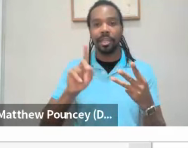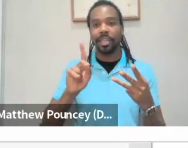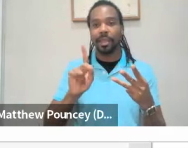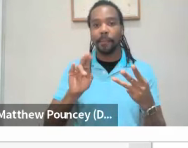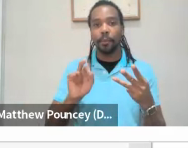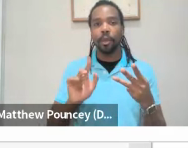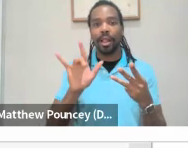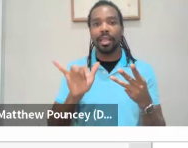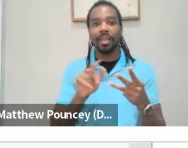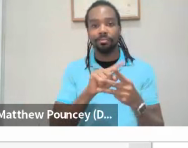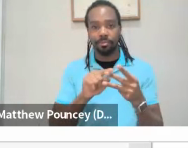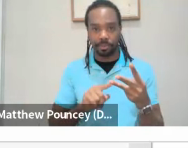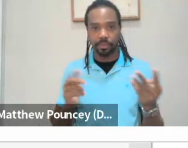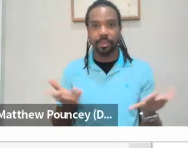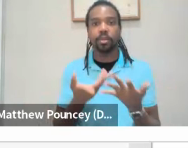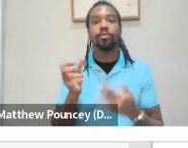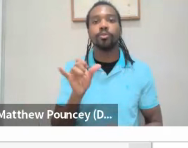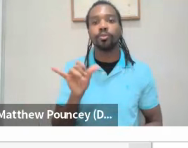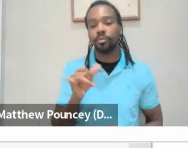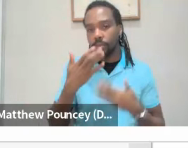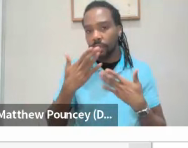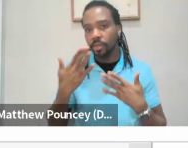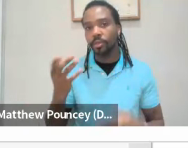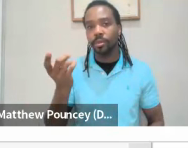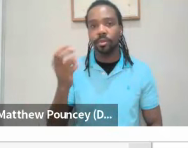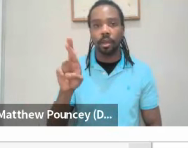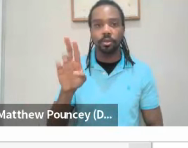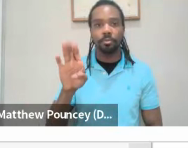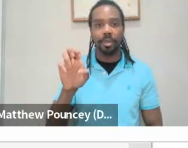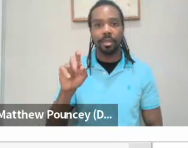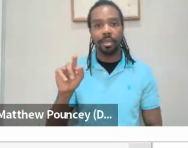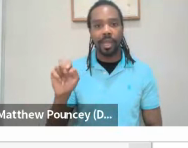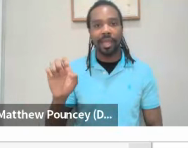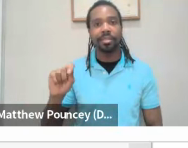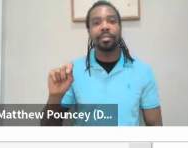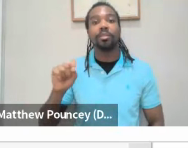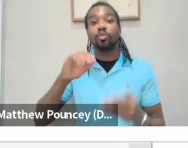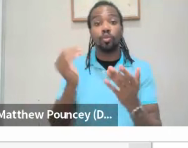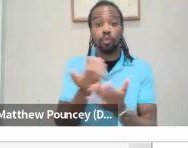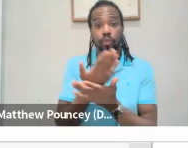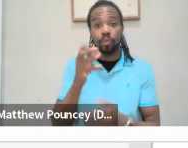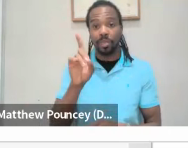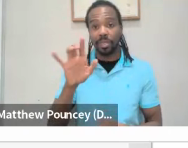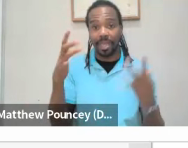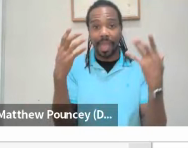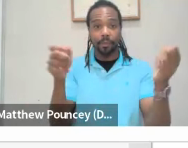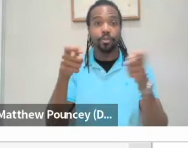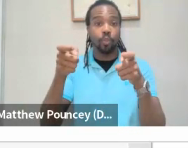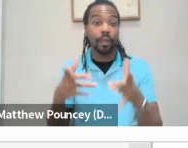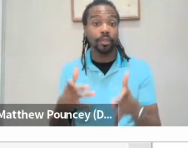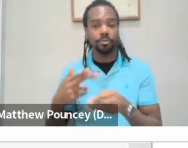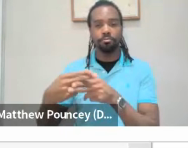Summers. I want to thank Dr. Bennett, our new DC Health Director, or the acting director still maybe of DC